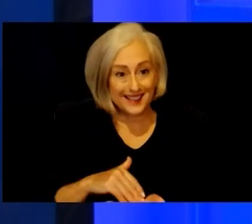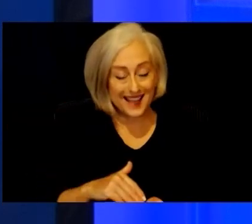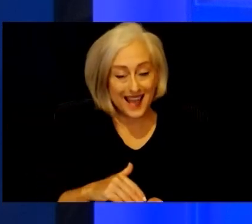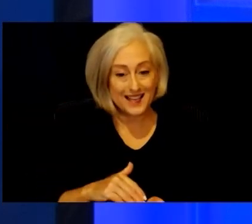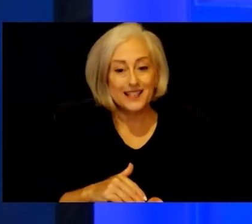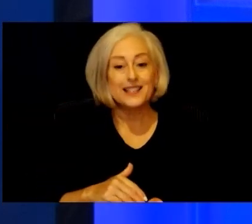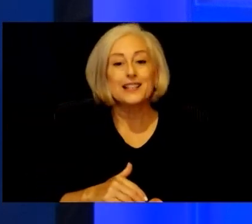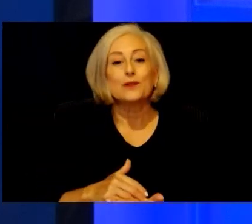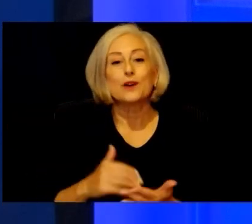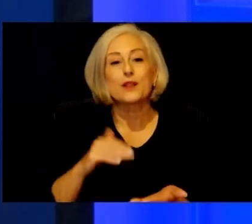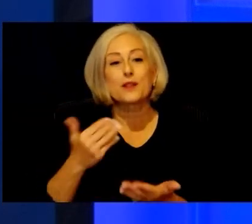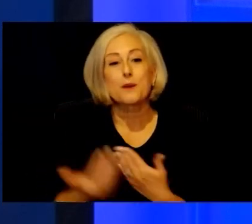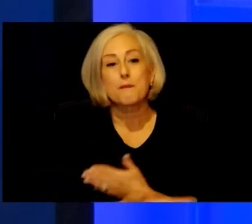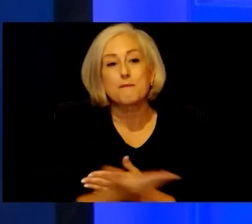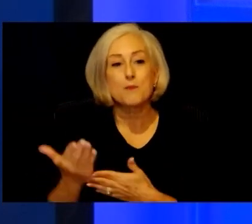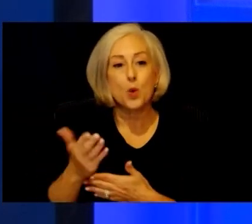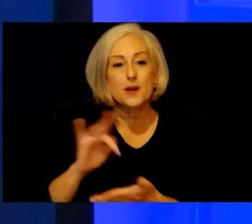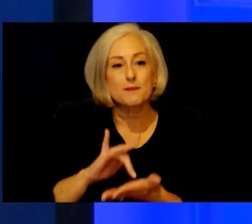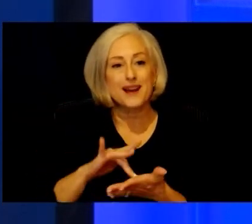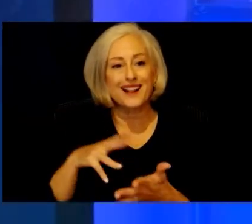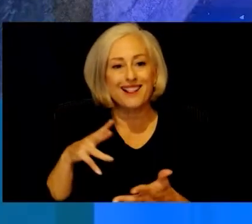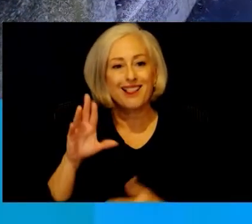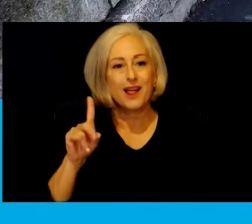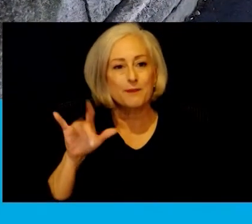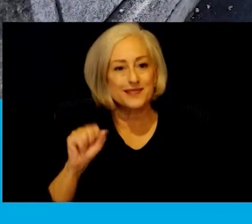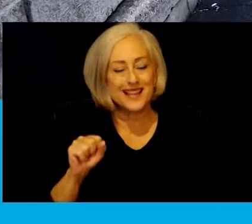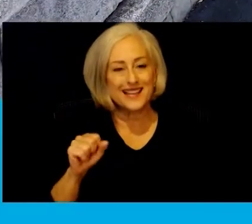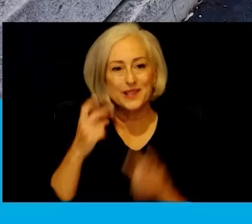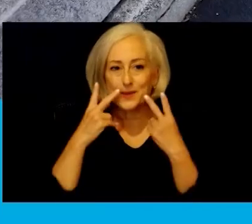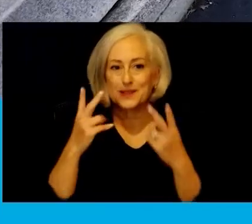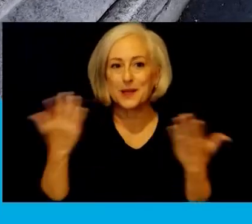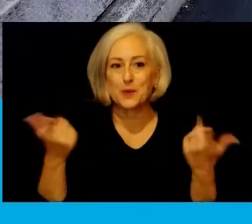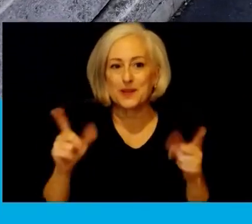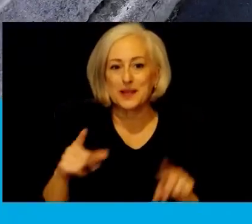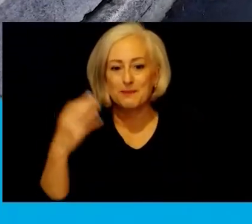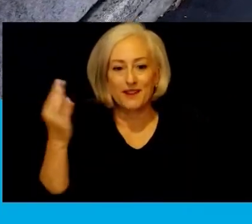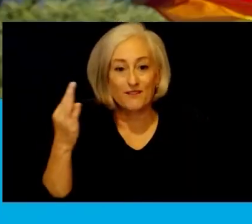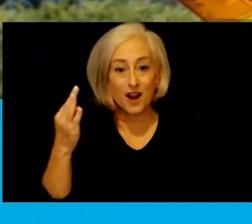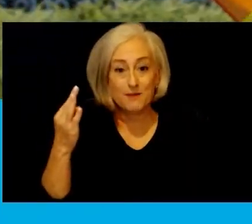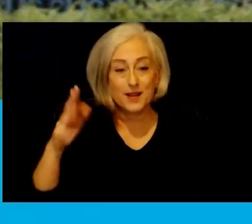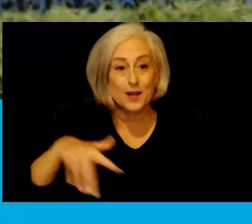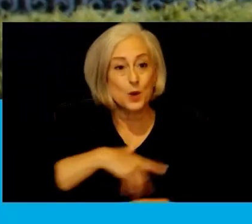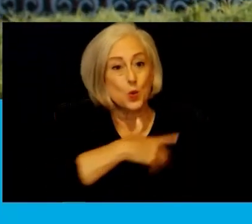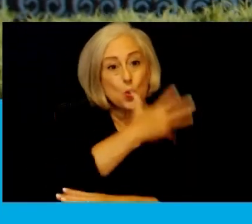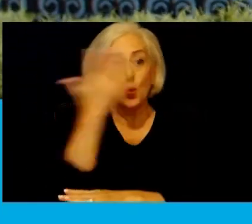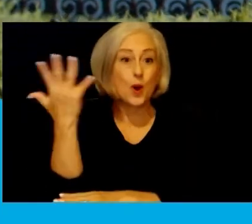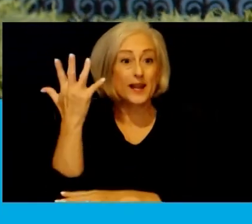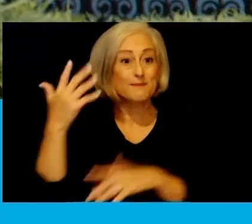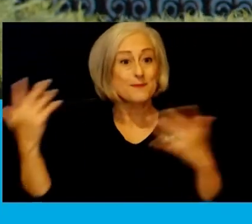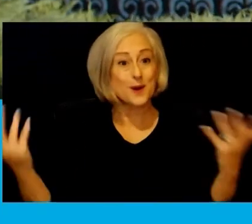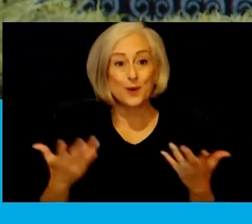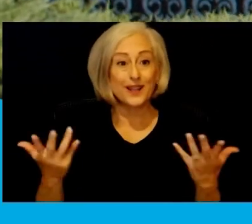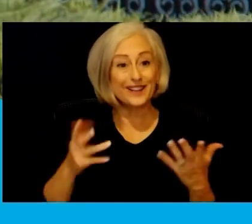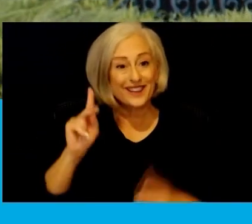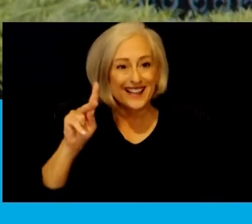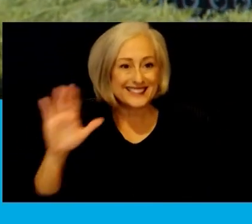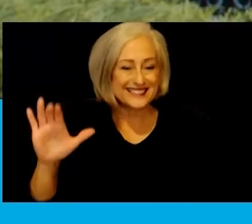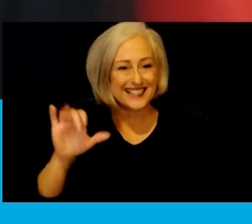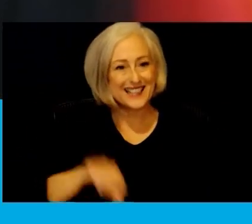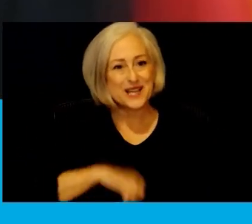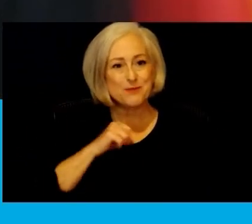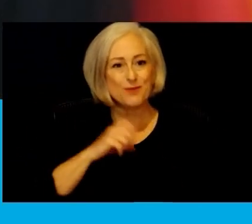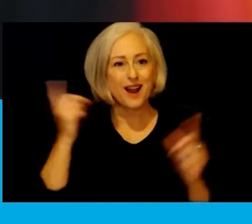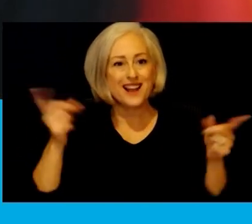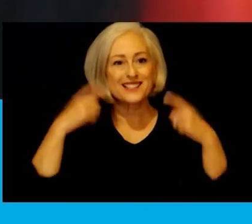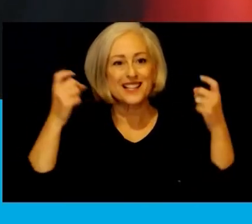look at what's coming up Friday. Have a great day. It's a sea of rainbow in Kansas City as Pride celebrations begin. Tens of thousands